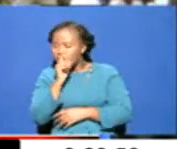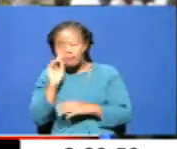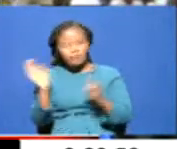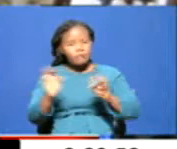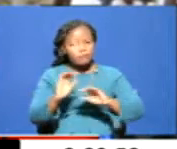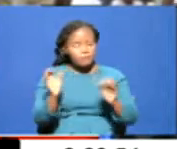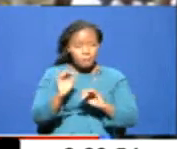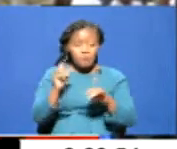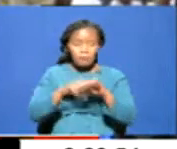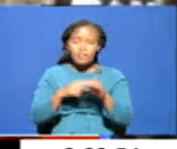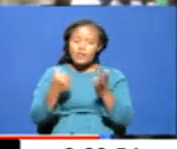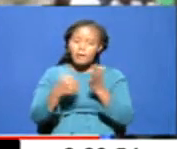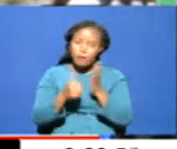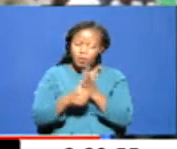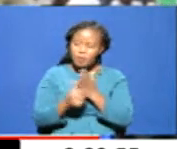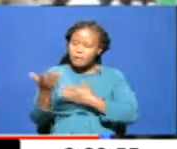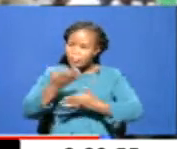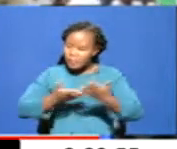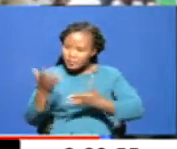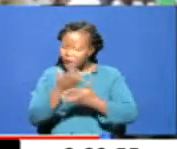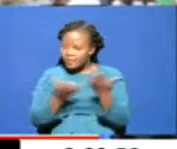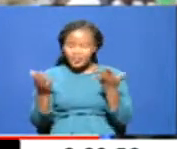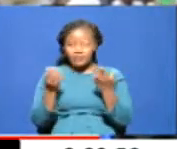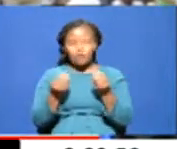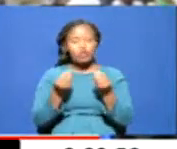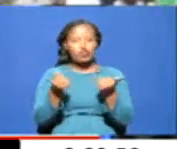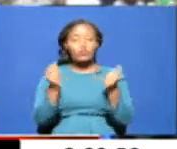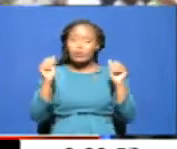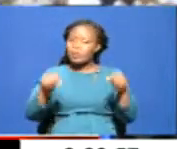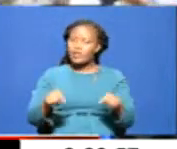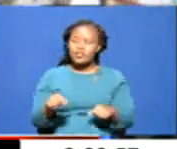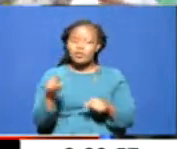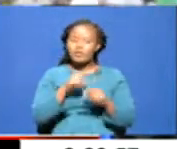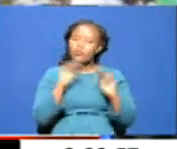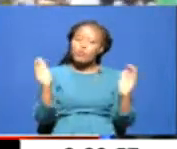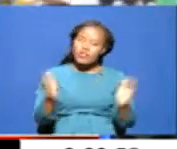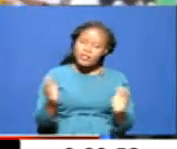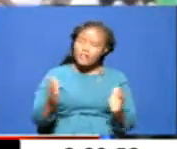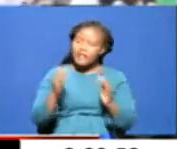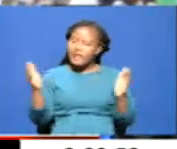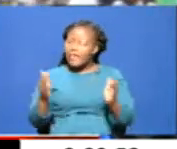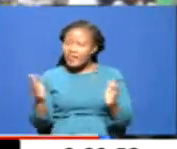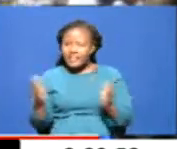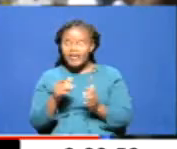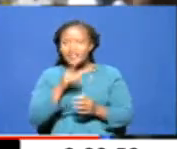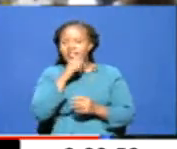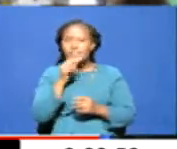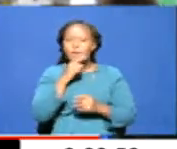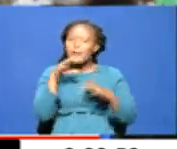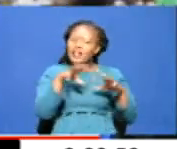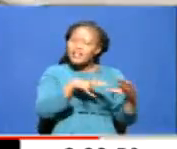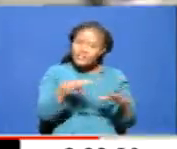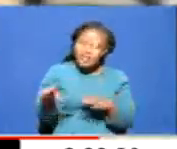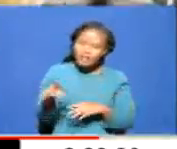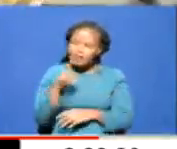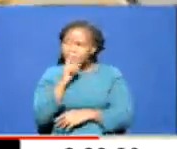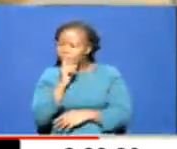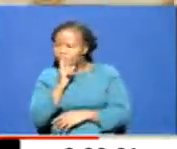is a problem solved. So we are encouraging men not to suffer in silence. Hakuna wanaume mtu kuumia kama